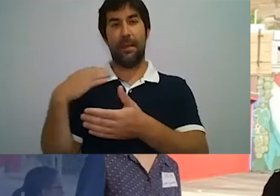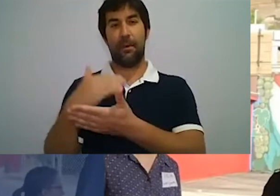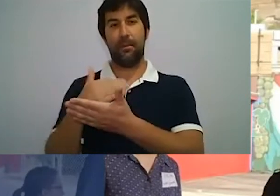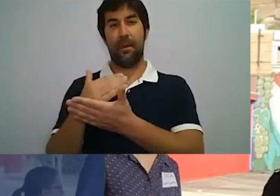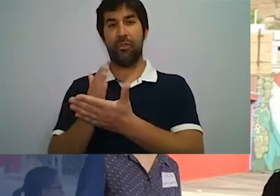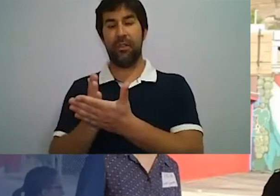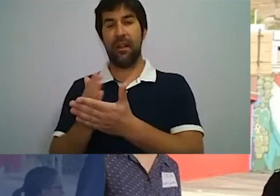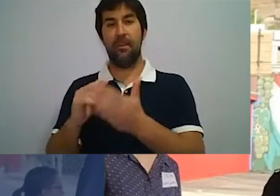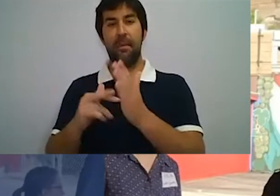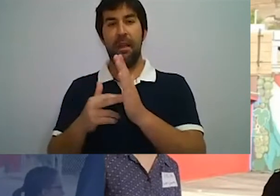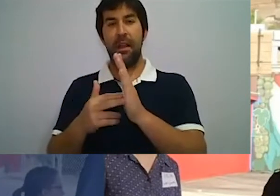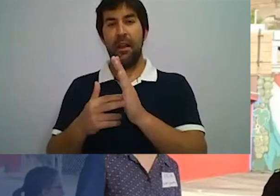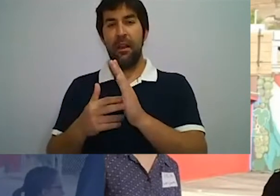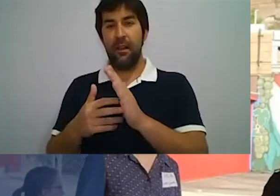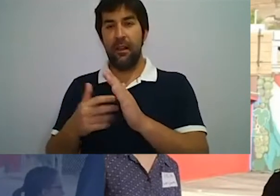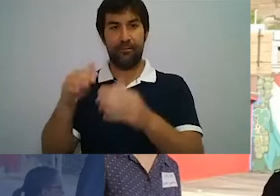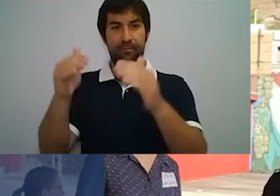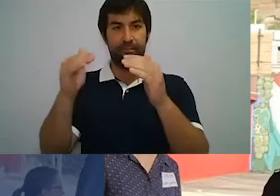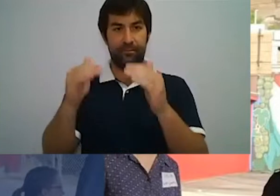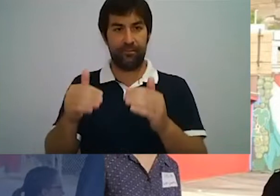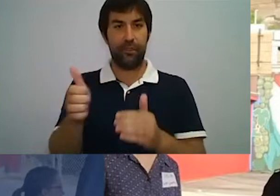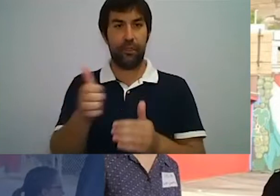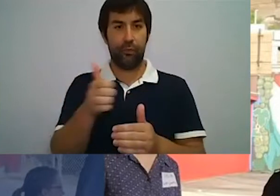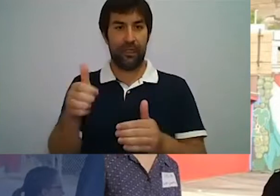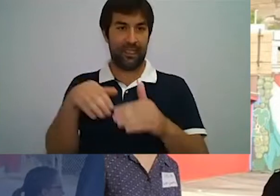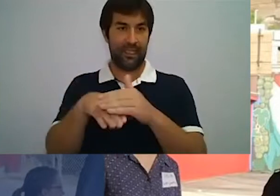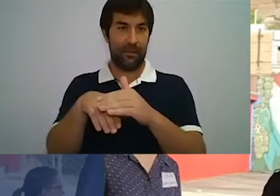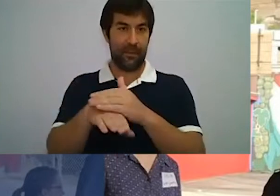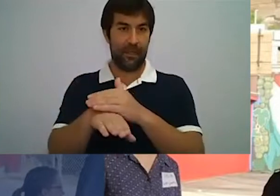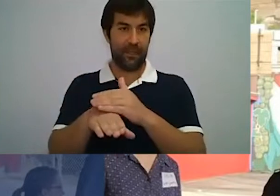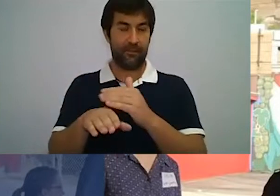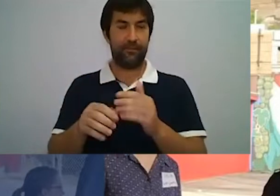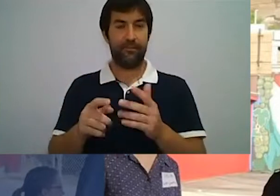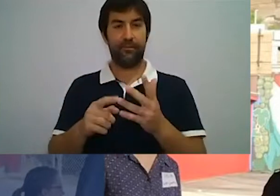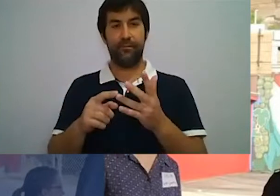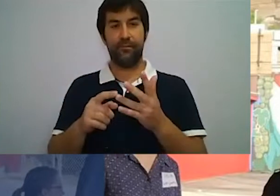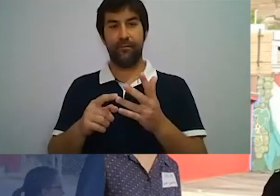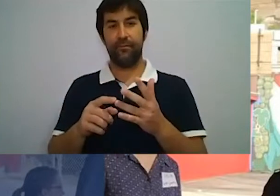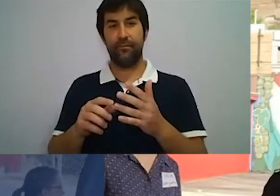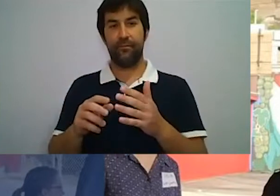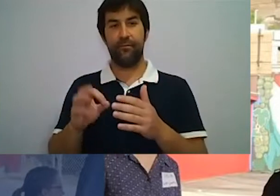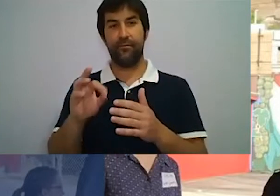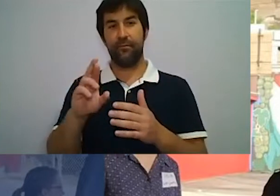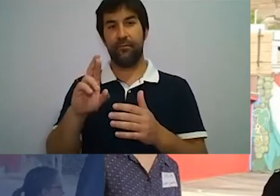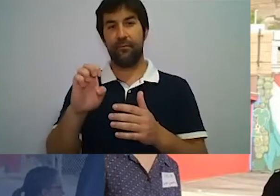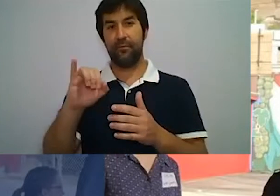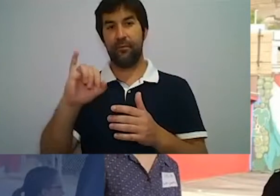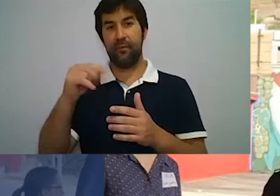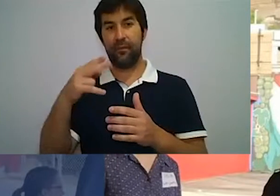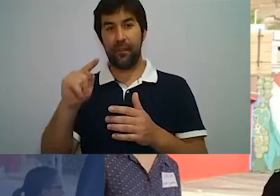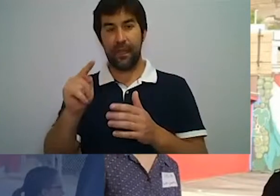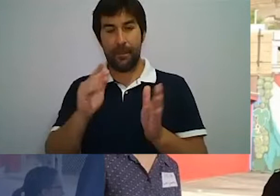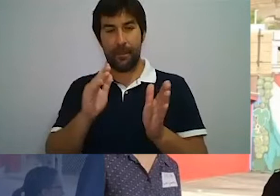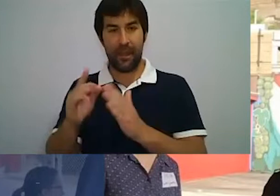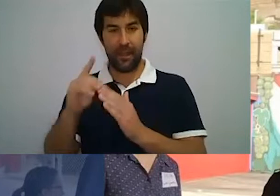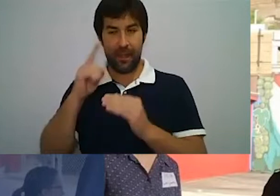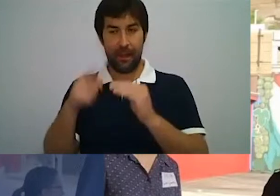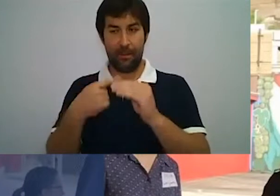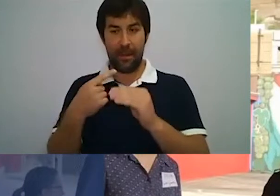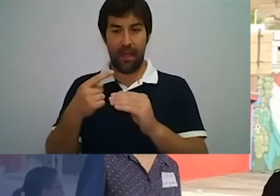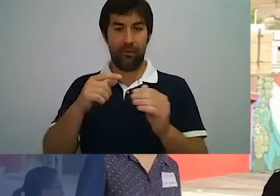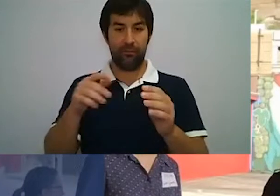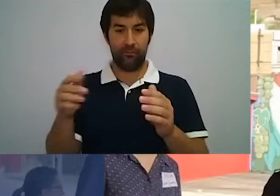budget process. Then we're going to get a presentation with some amazing pictures. It's not going to be all charts and text. From the Department